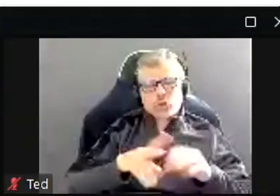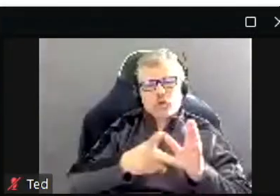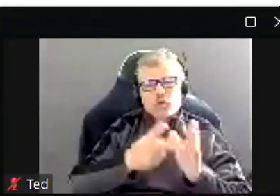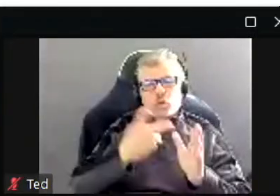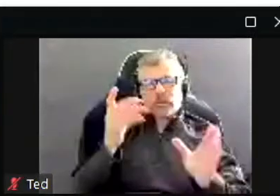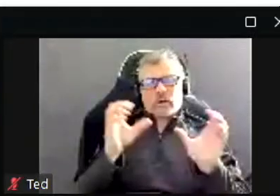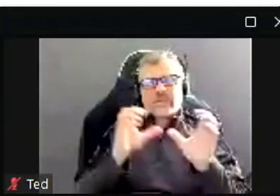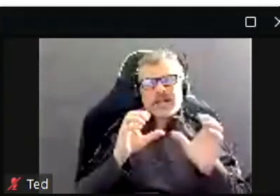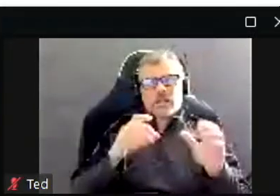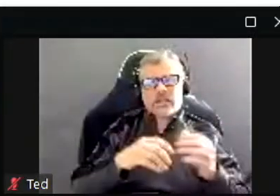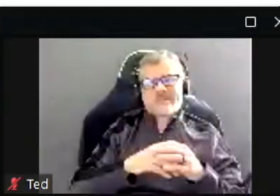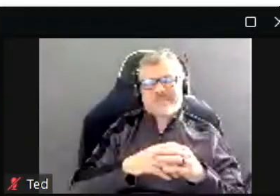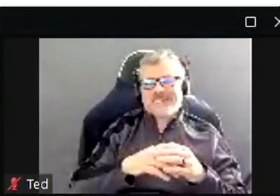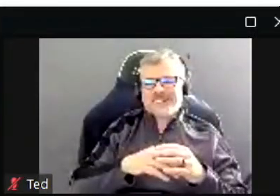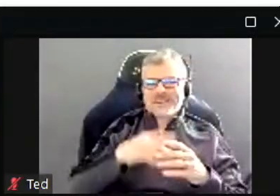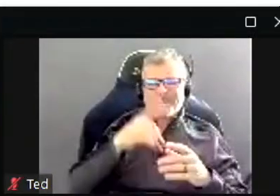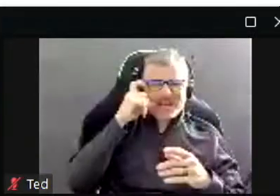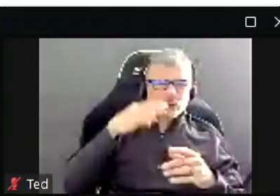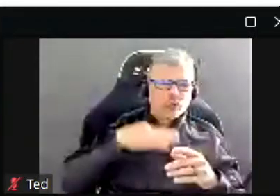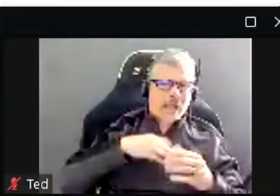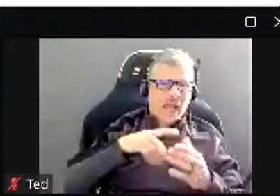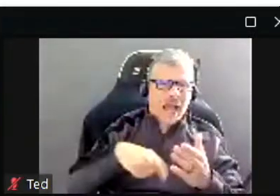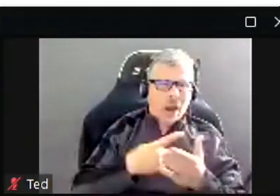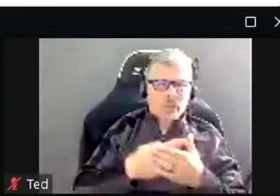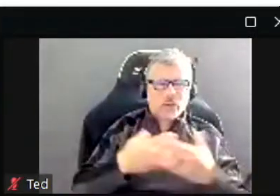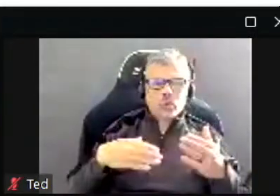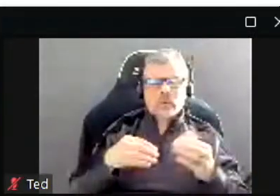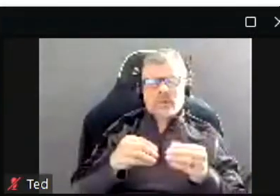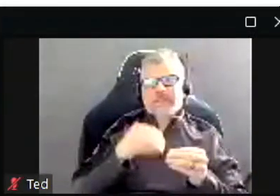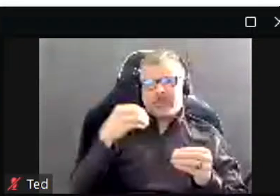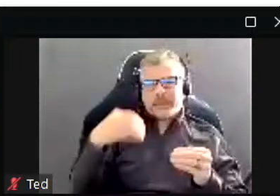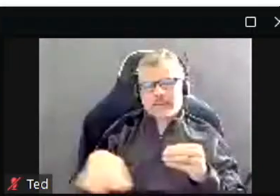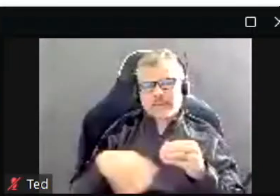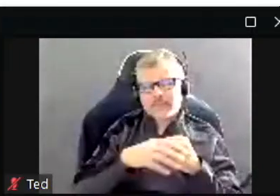of credit hours, in terms of cost, and